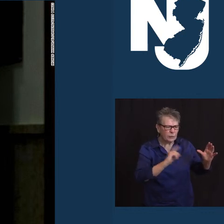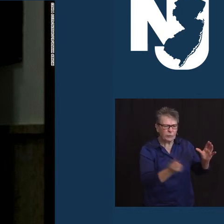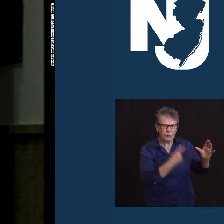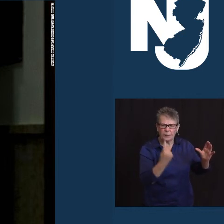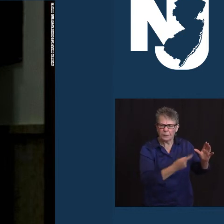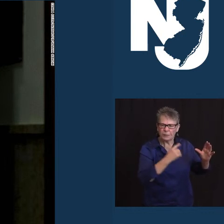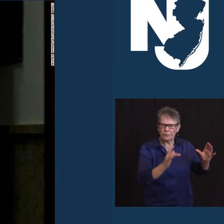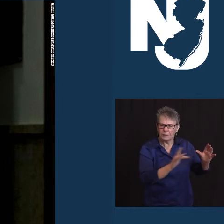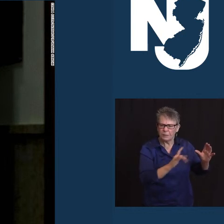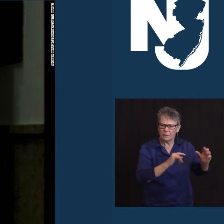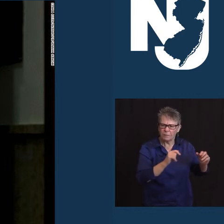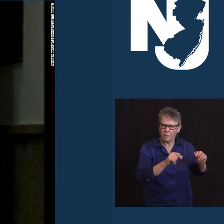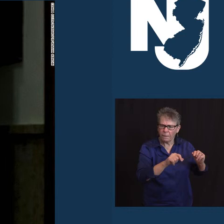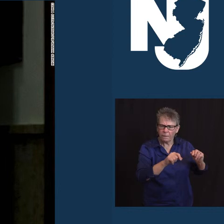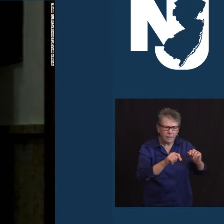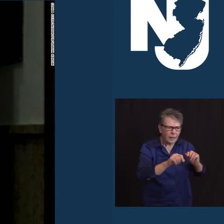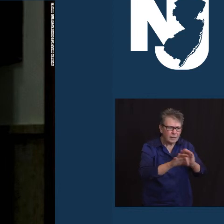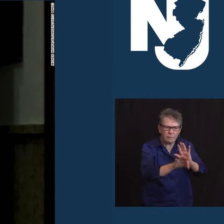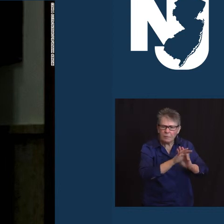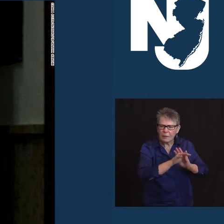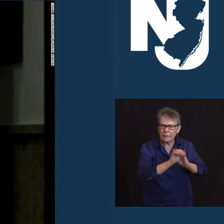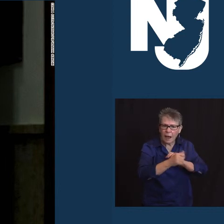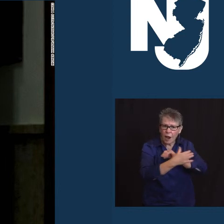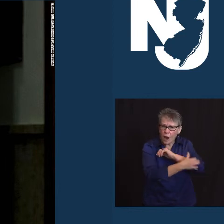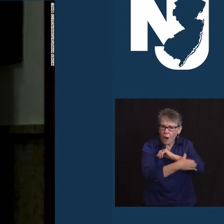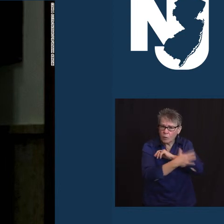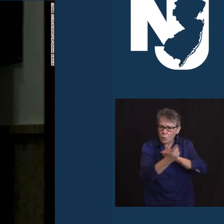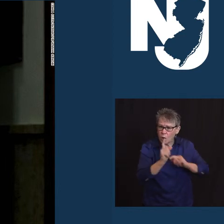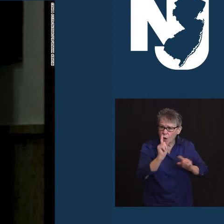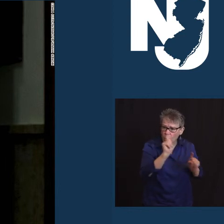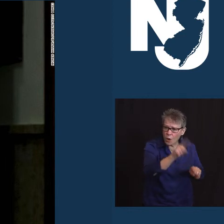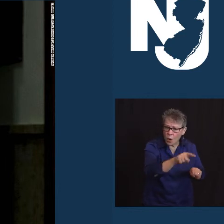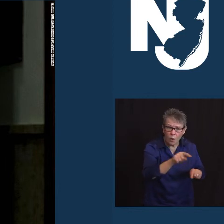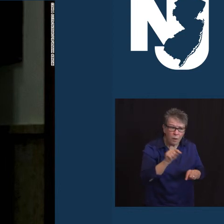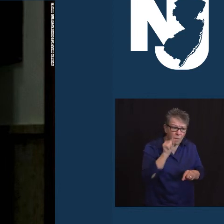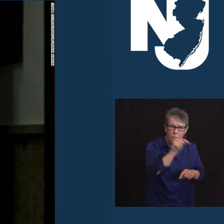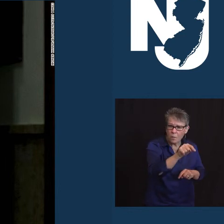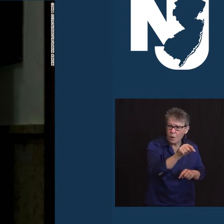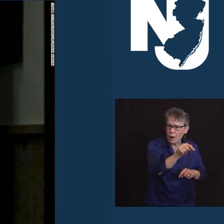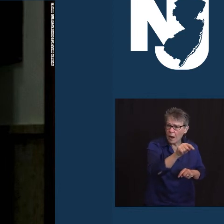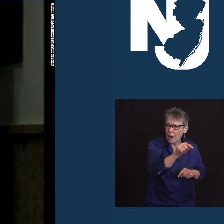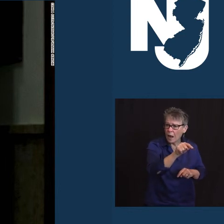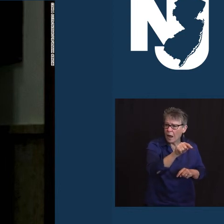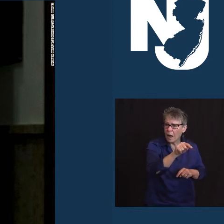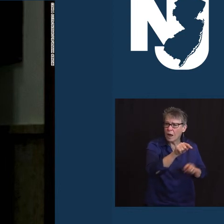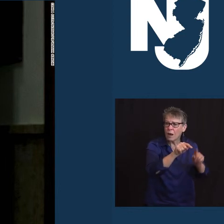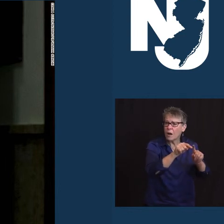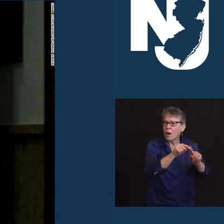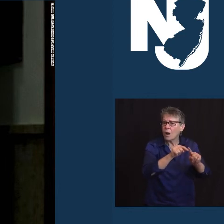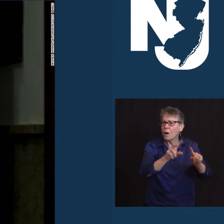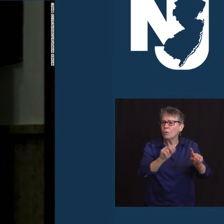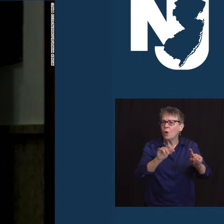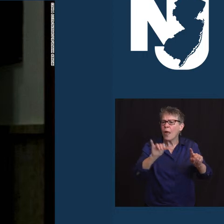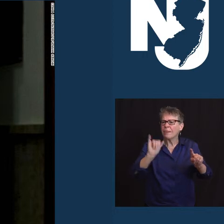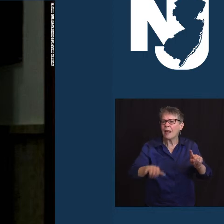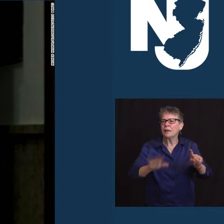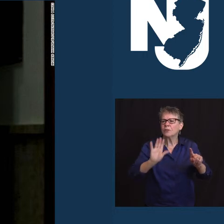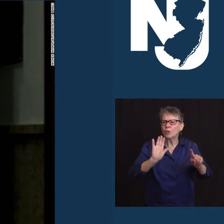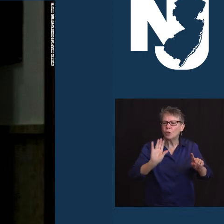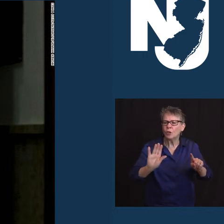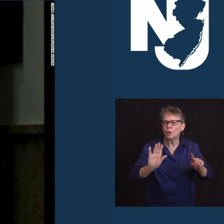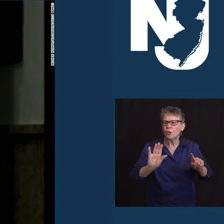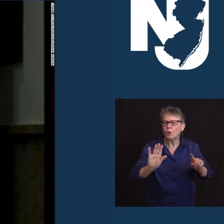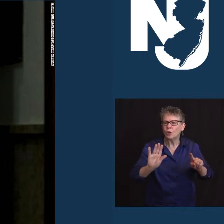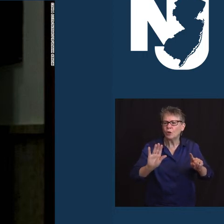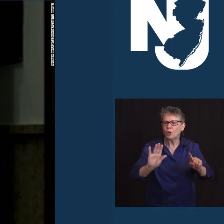headed. Schultz would spin the globe back, he'd point to the lower 48 and say, "That is your country, and don't you ever forget it."